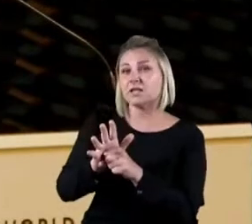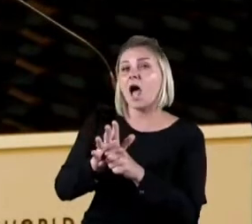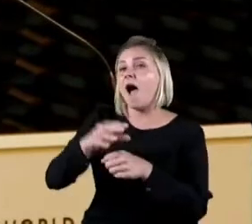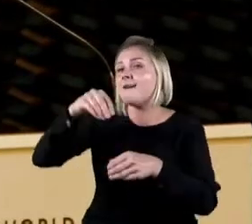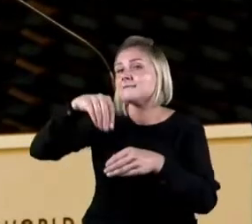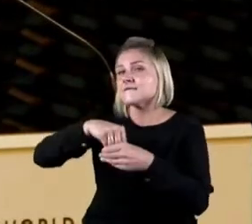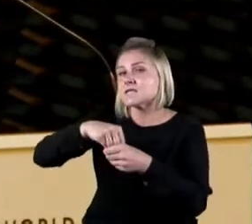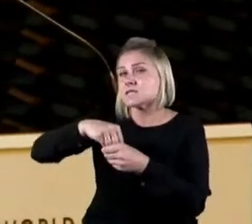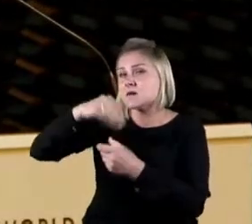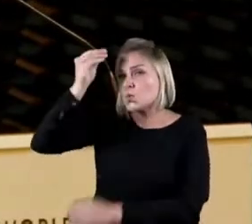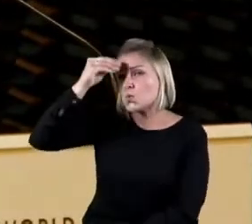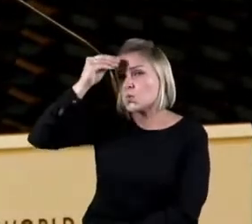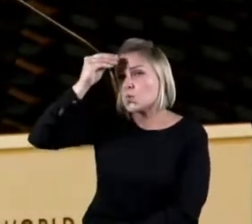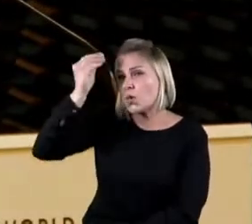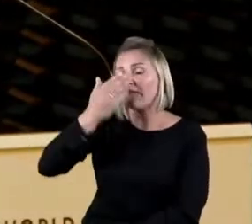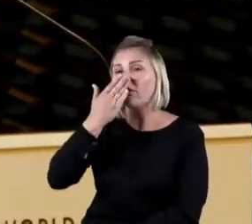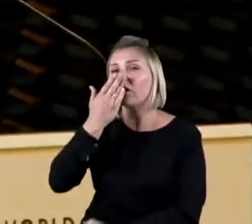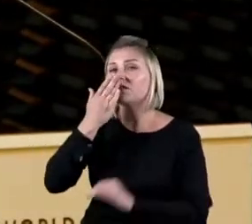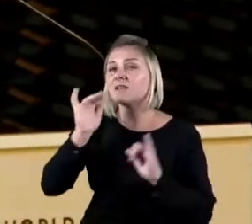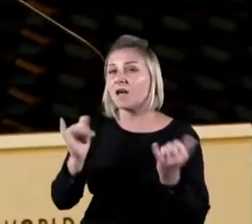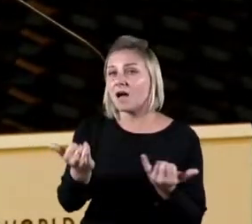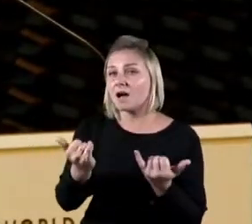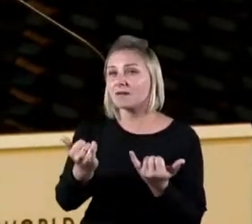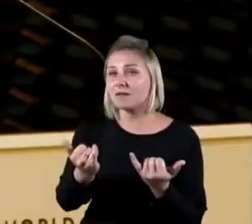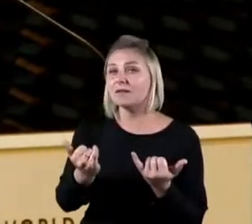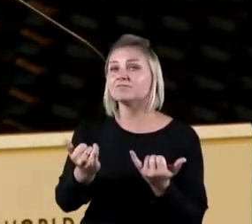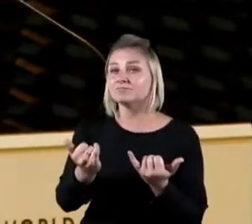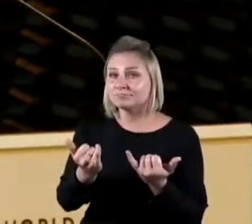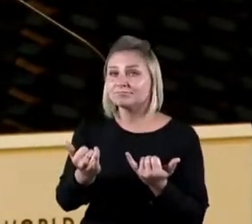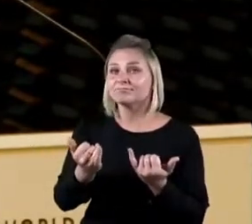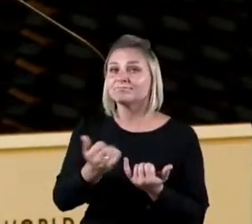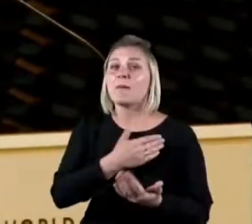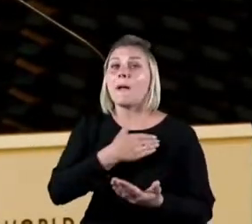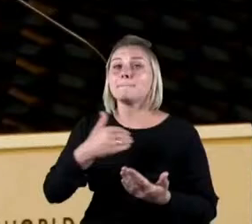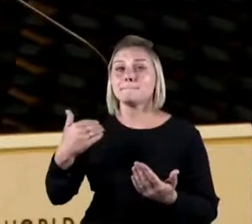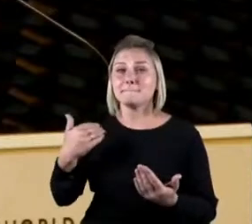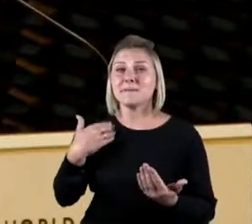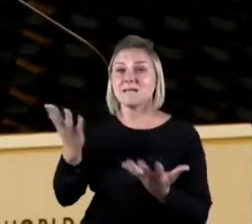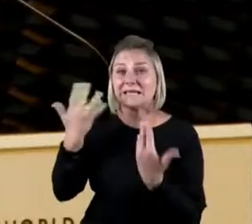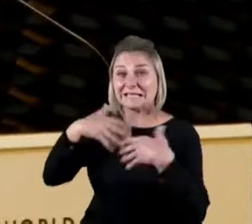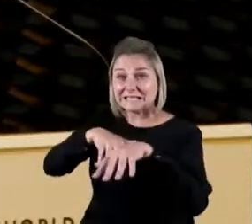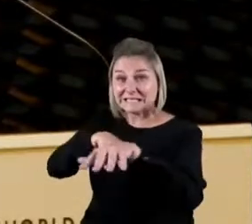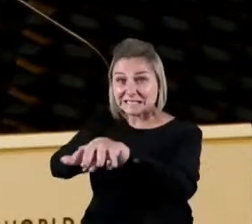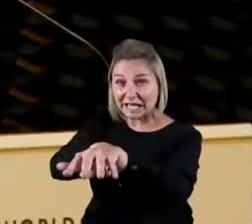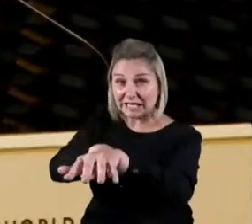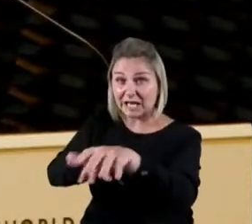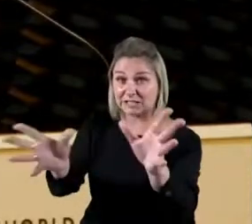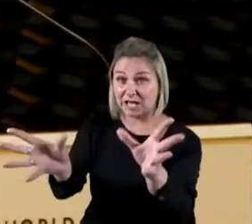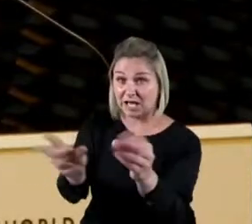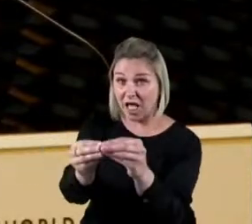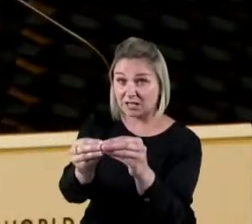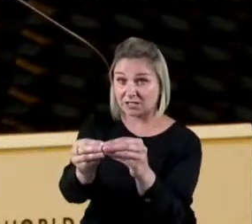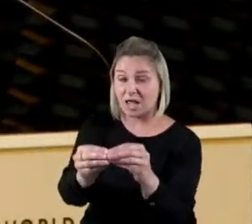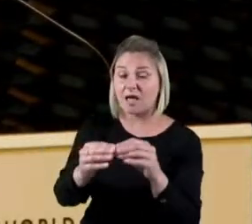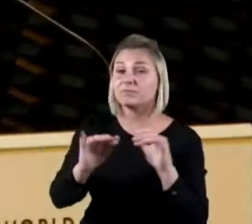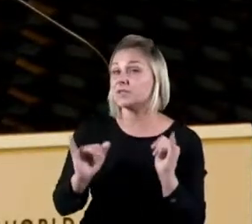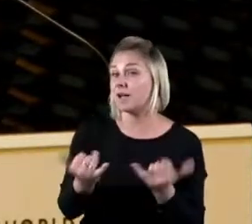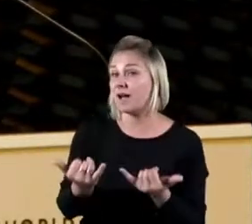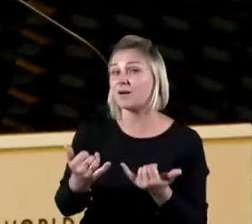see how far we are of the integration. We need to work more closely, we need to work